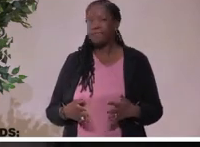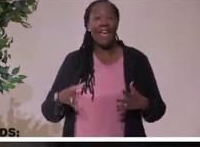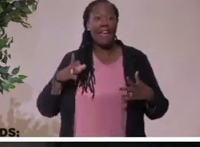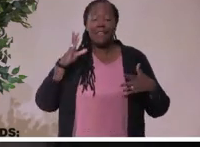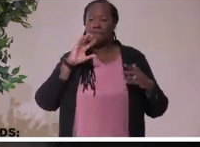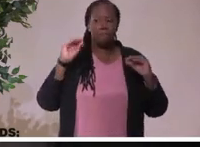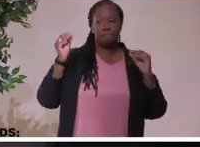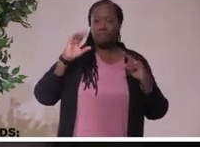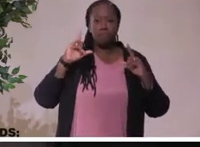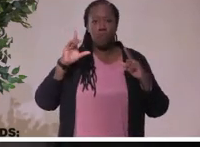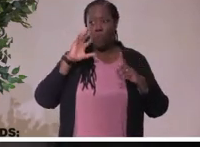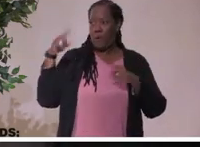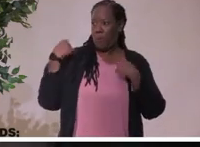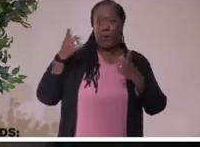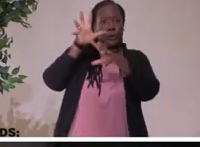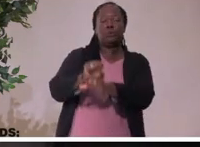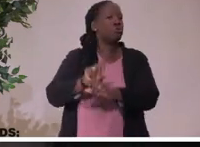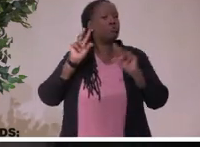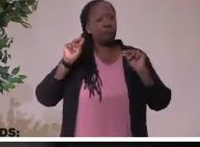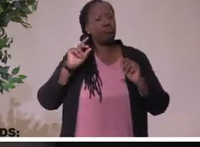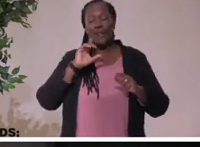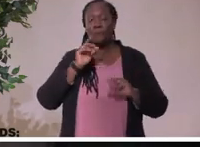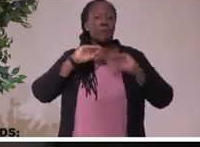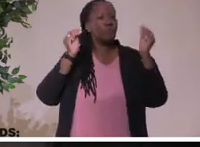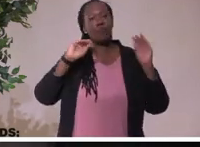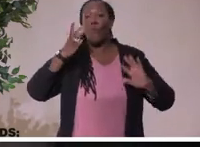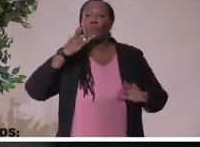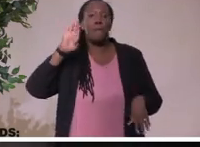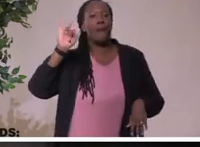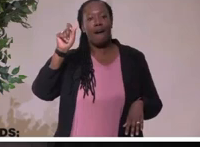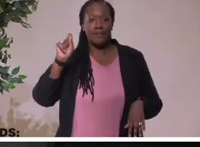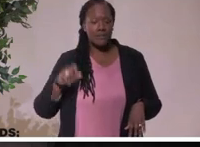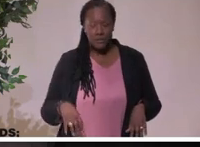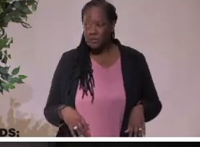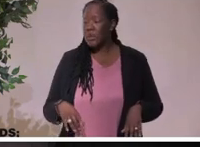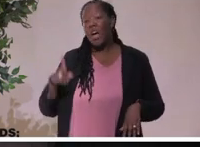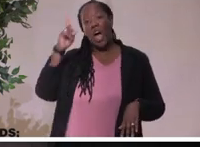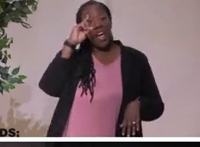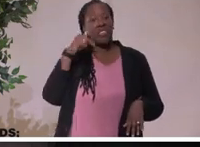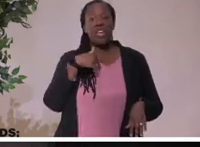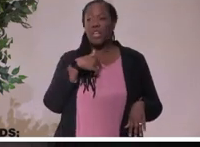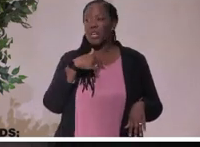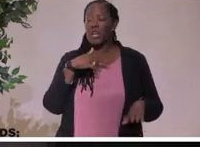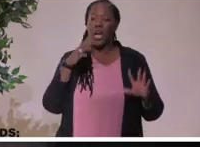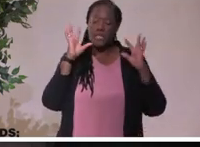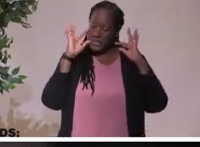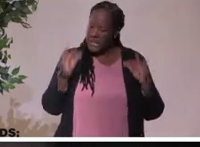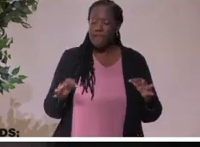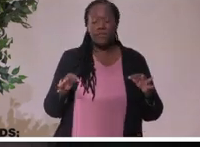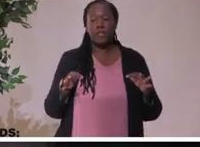unbiased, I should say. Like, I truly believe that we're going to probably do away with, definitely I